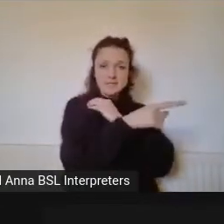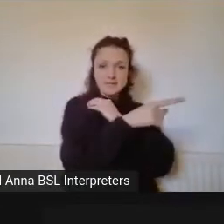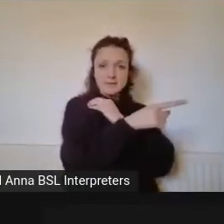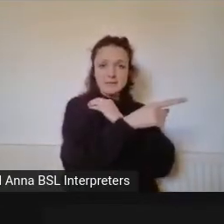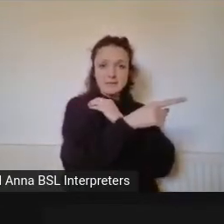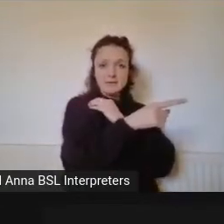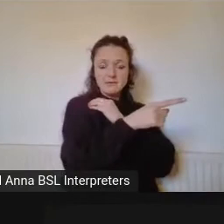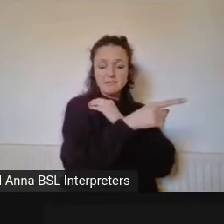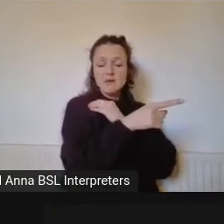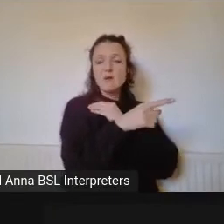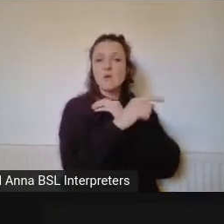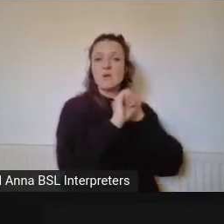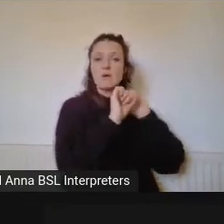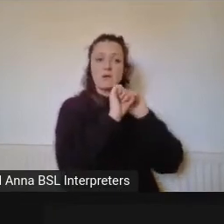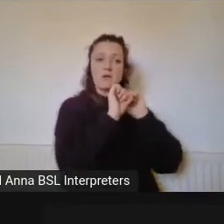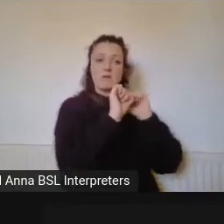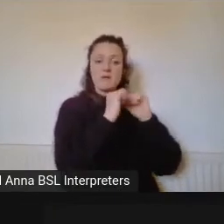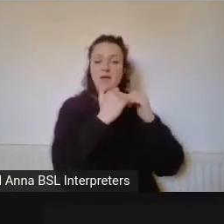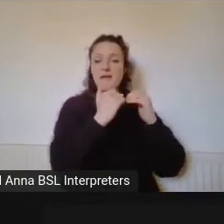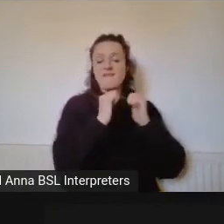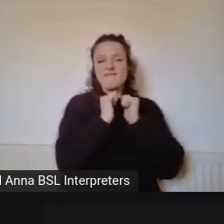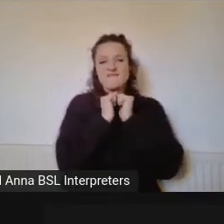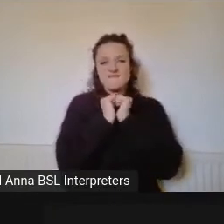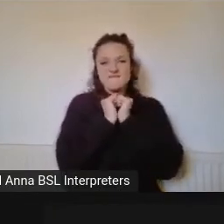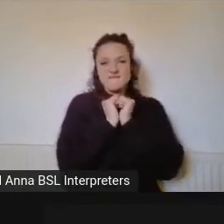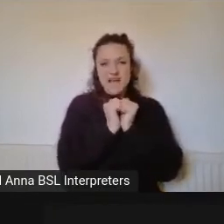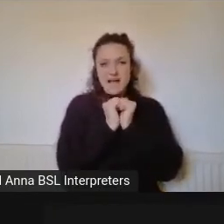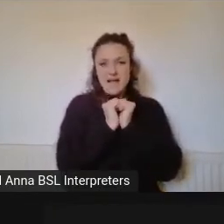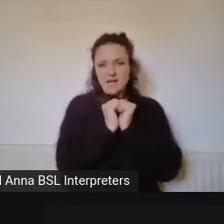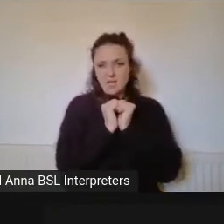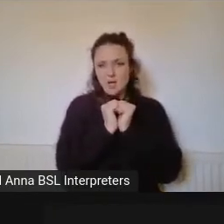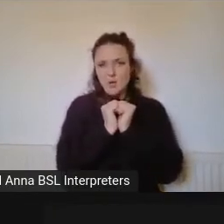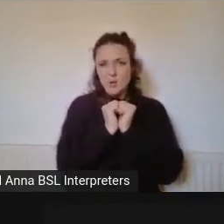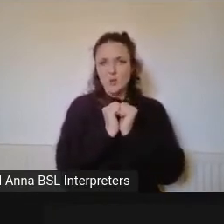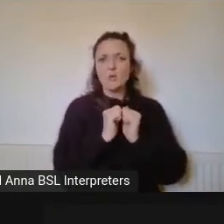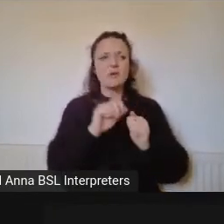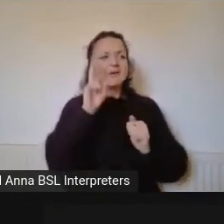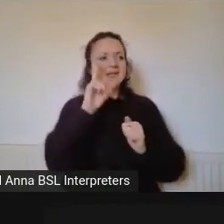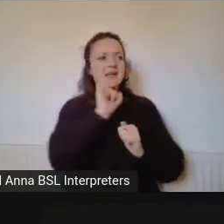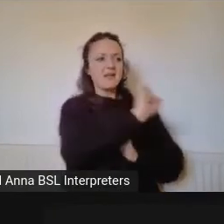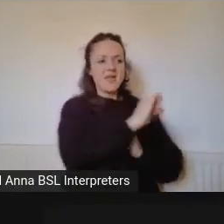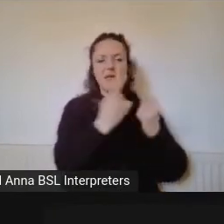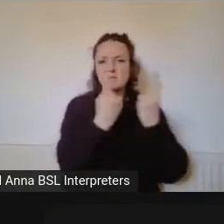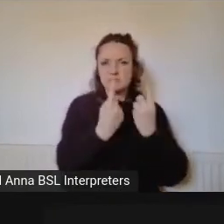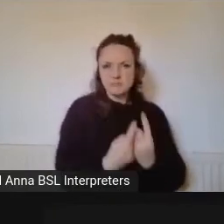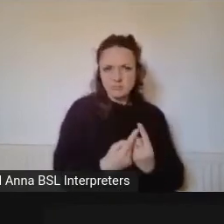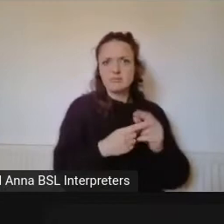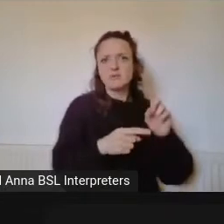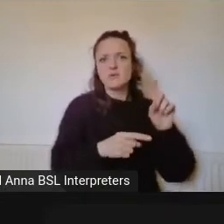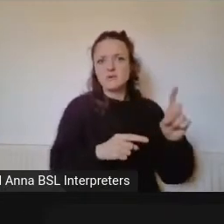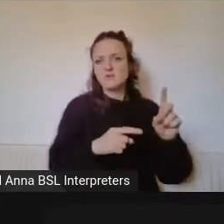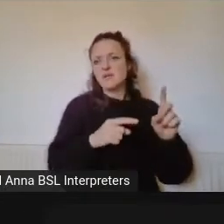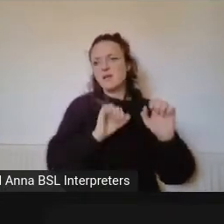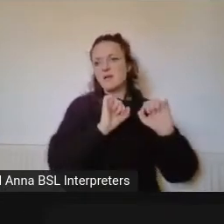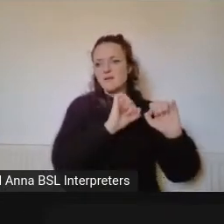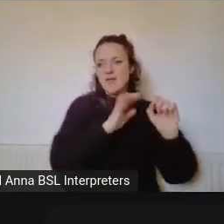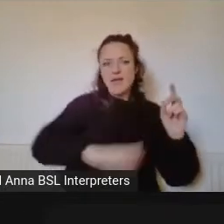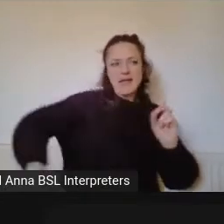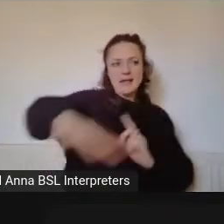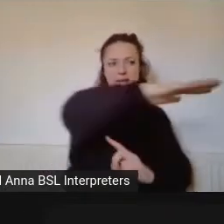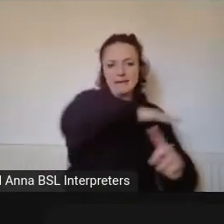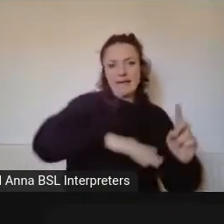ways the value that they were sort of, the corporates were seeing, and I say corporates here very generally, were seeing in being engaged